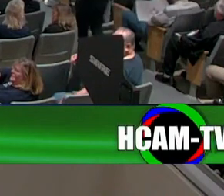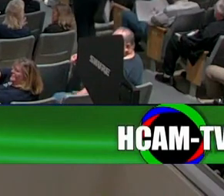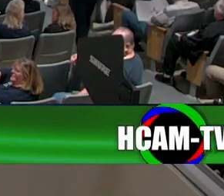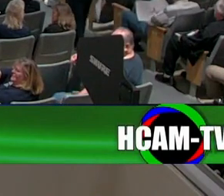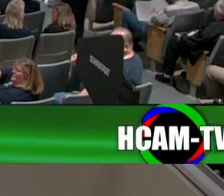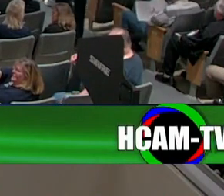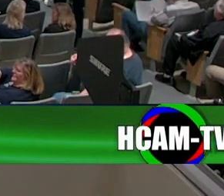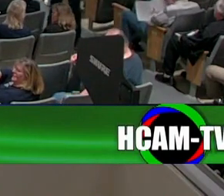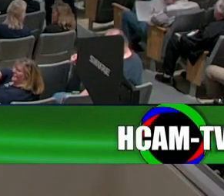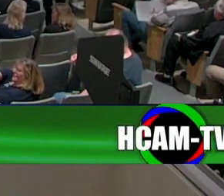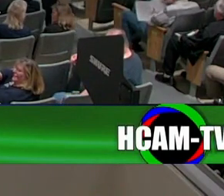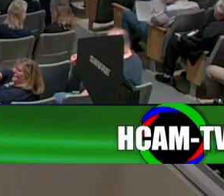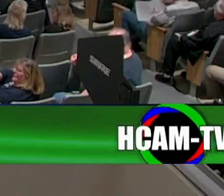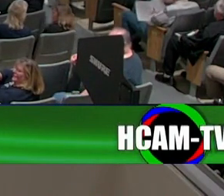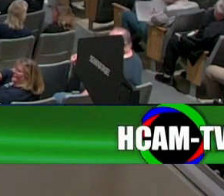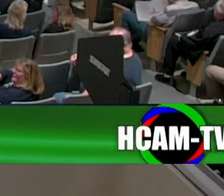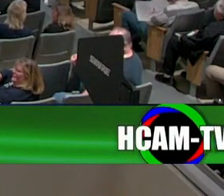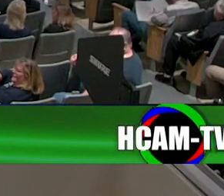okay